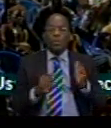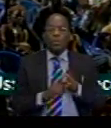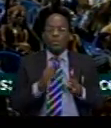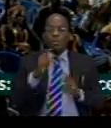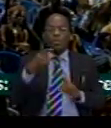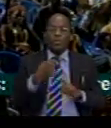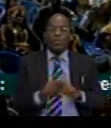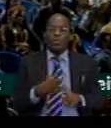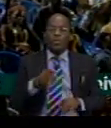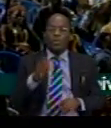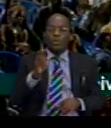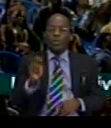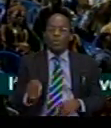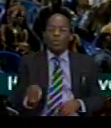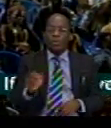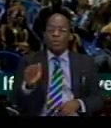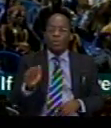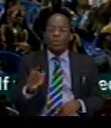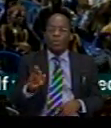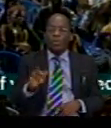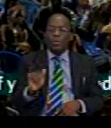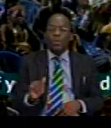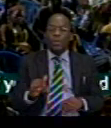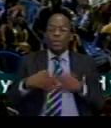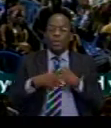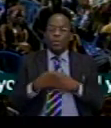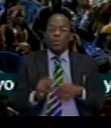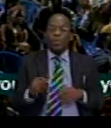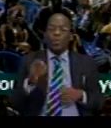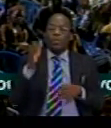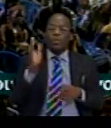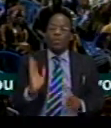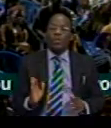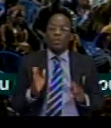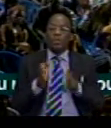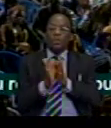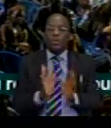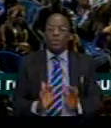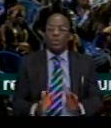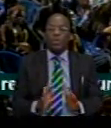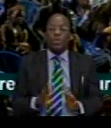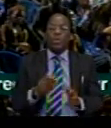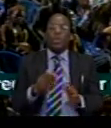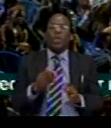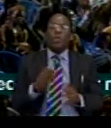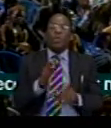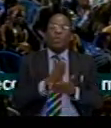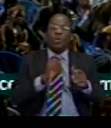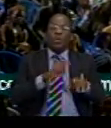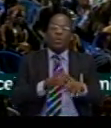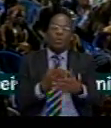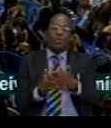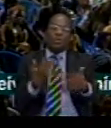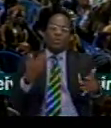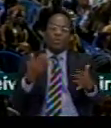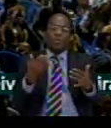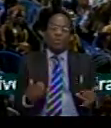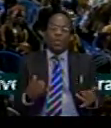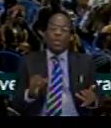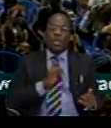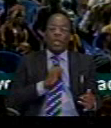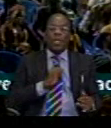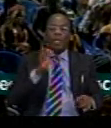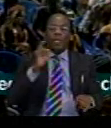wrote, after the pastor's prayers tonight, for some time before now, I could not walk without my